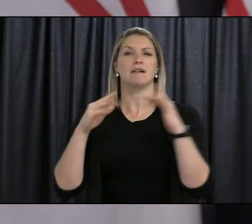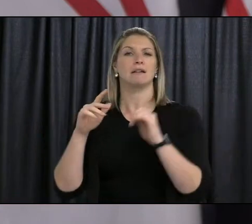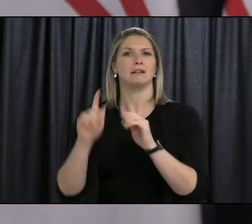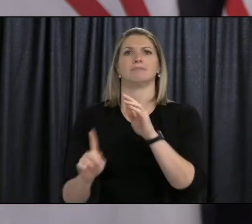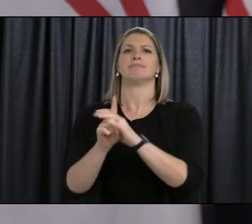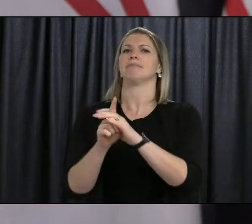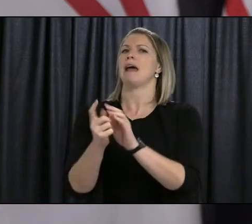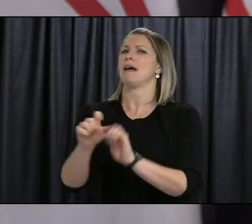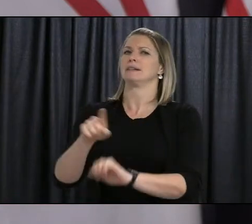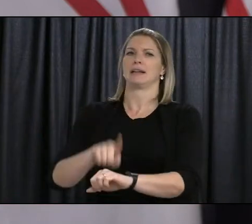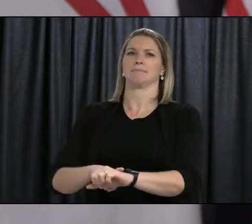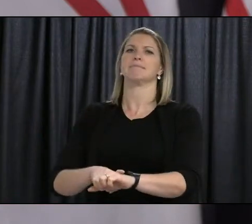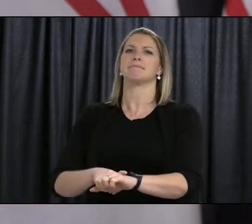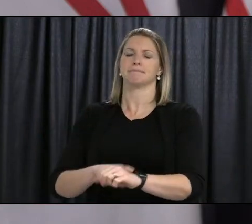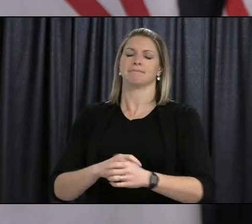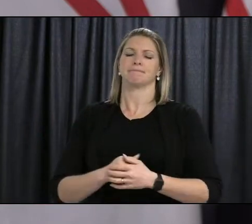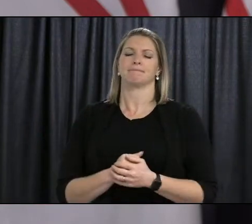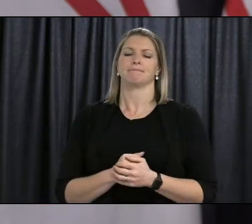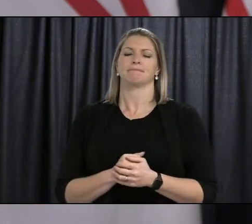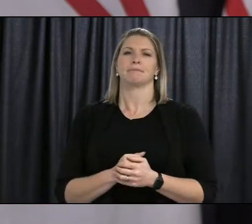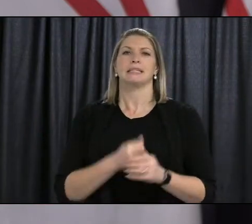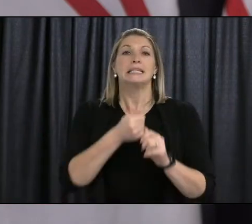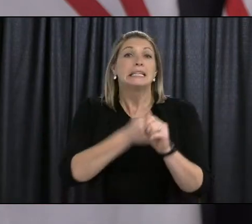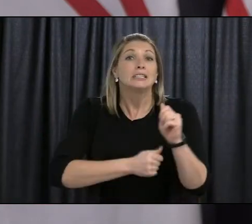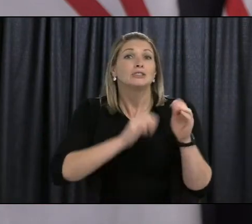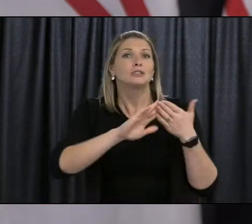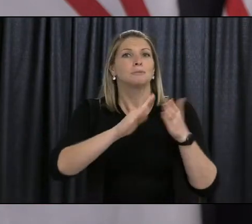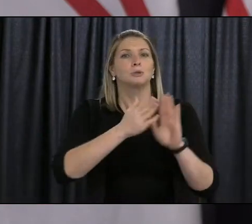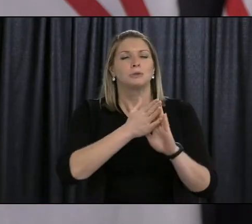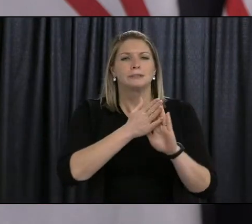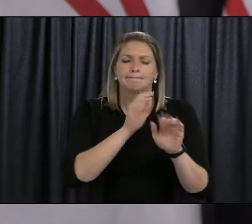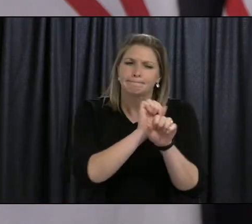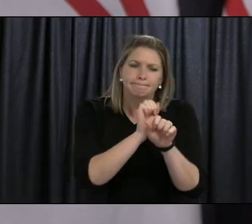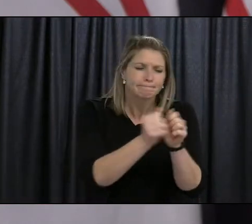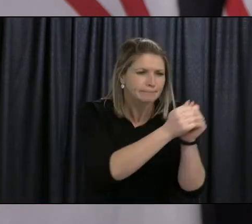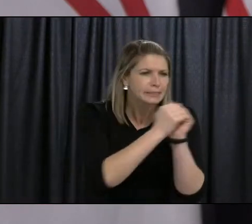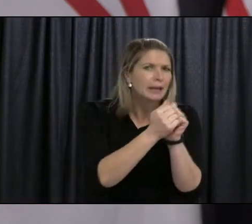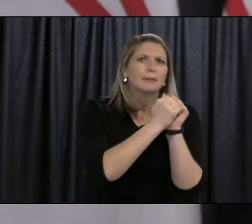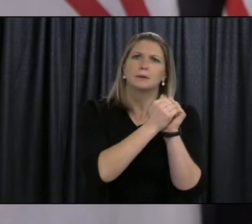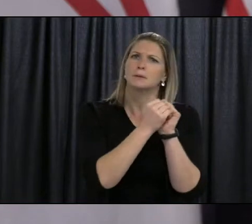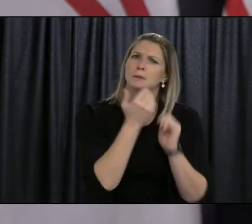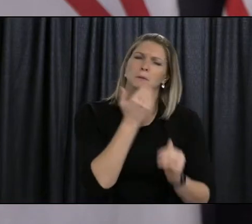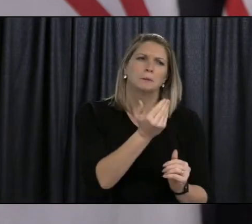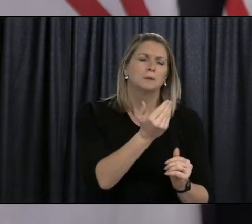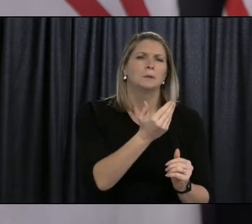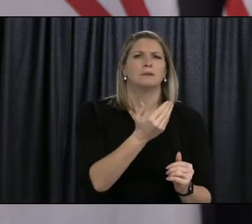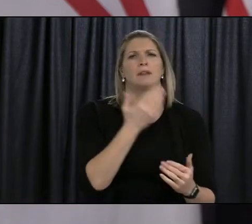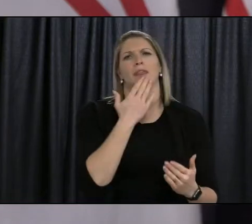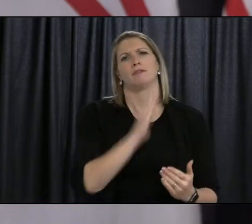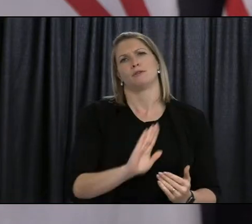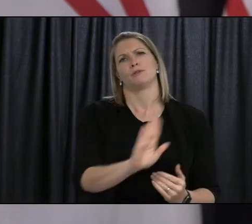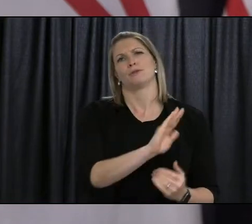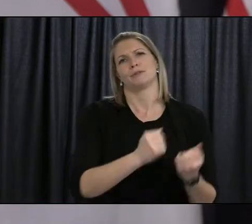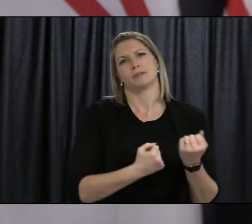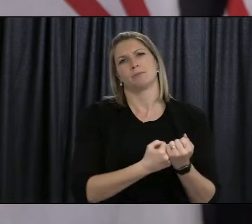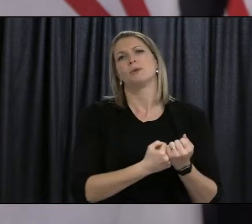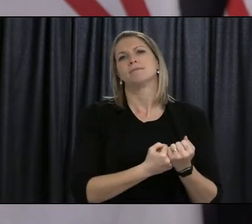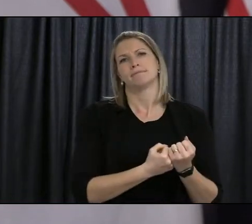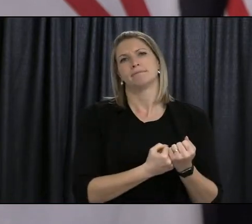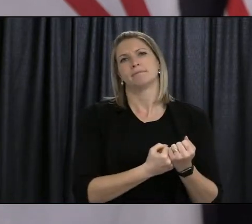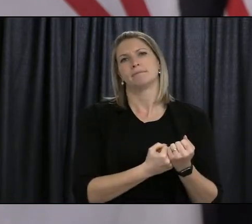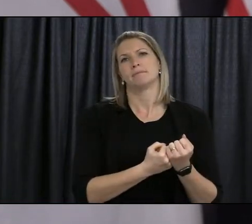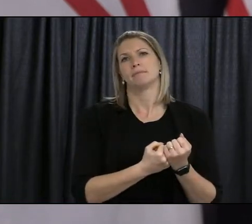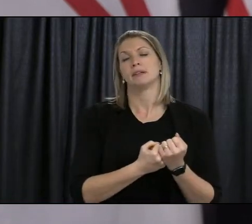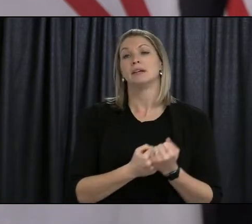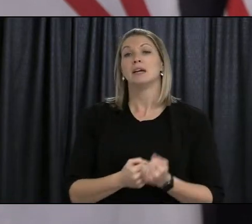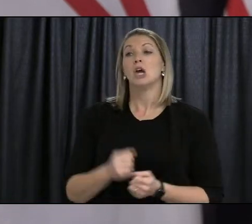seen tremendous cooperation in each of these communities, and I thank them for their support. As I've previously indicated, province-wide